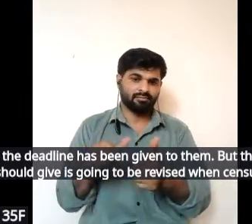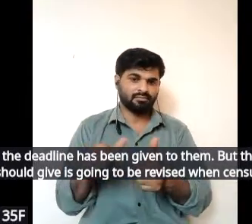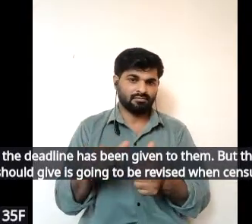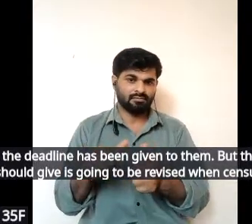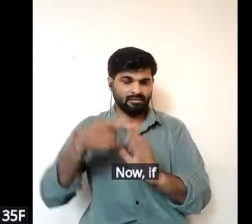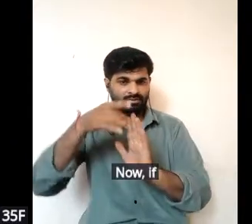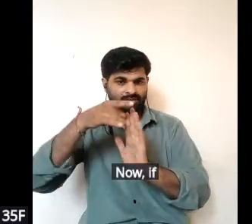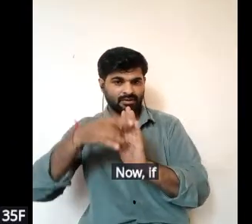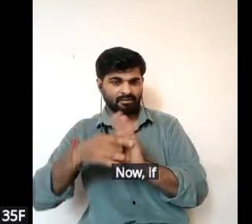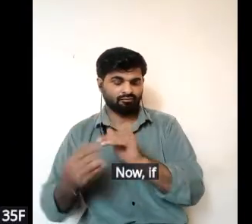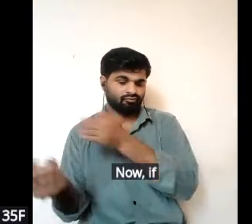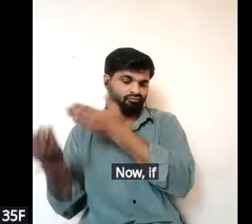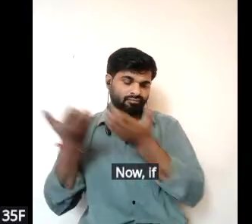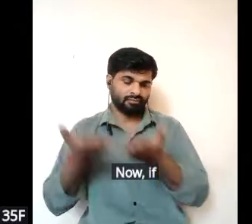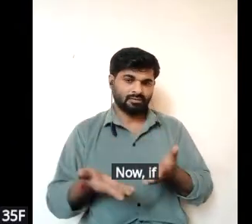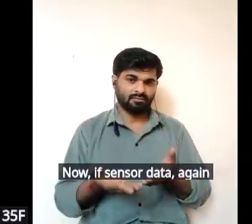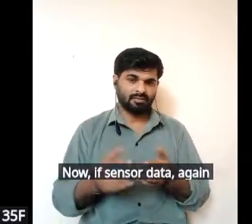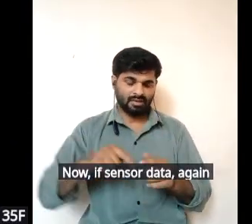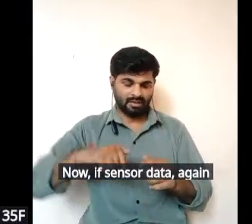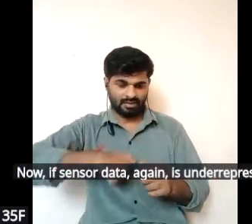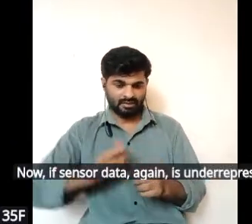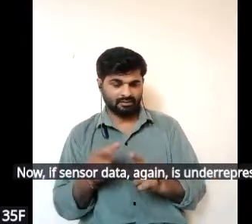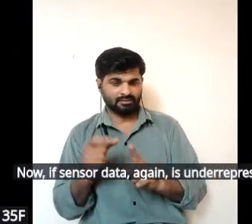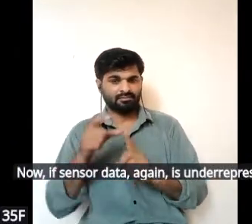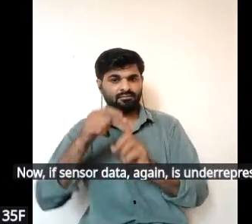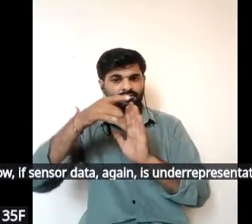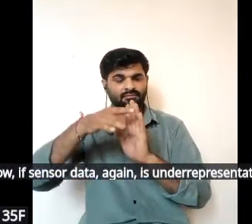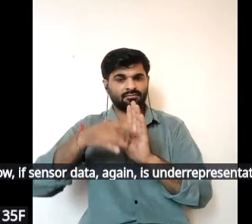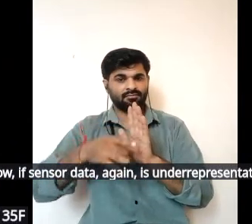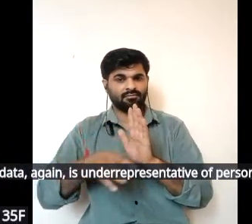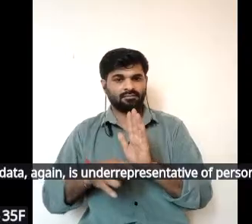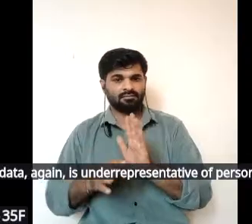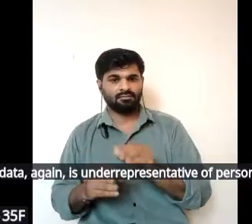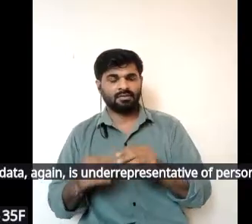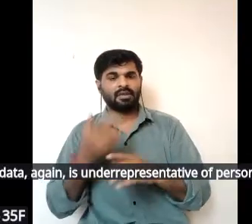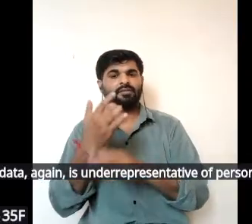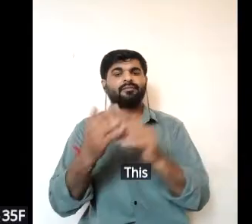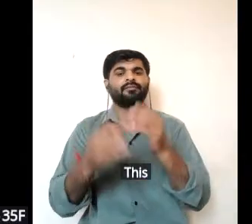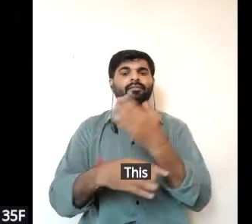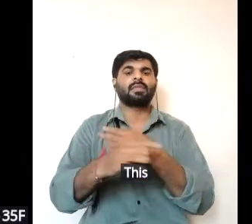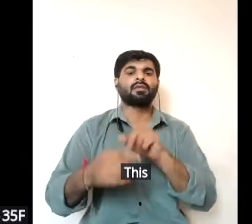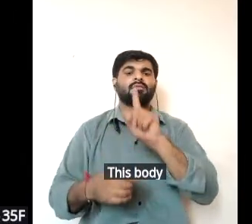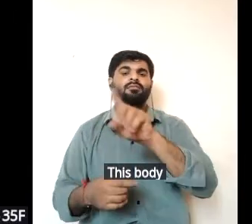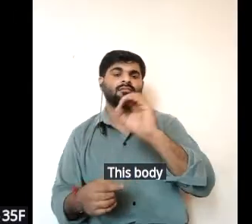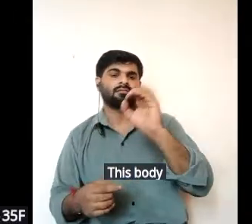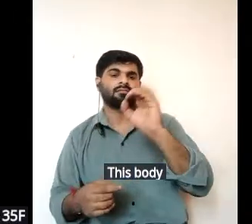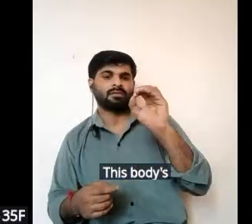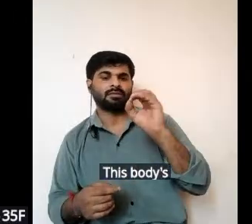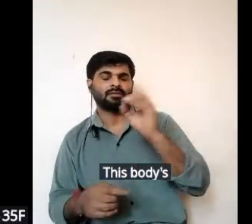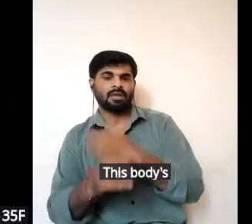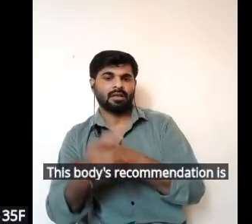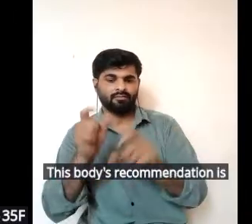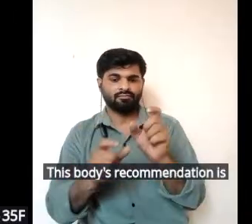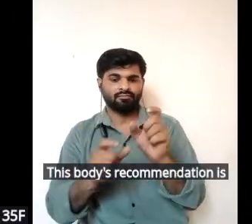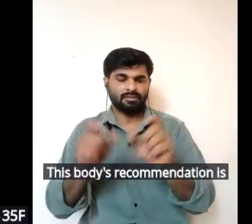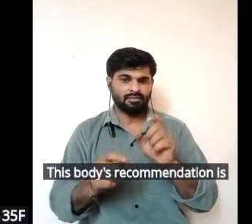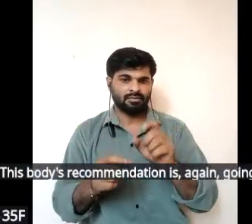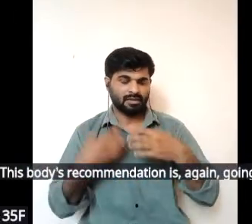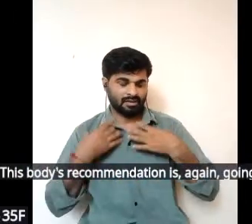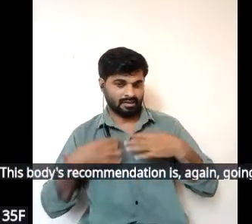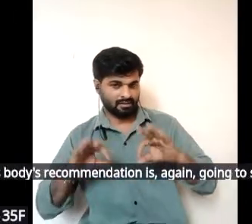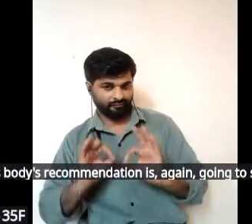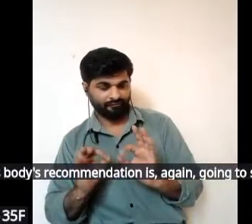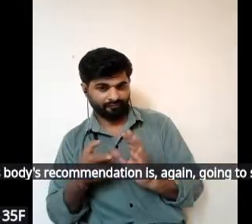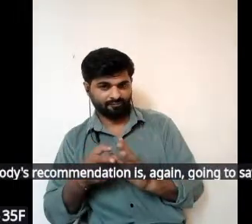Now, if census data again is underrepresentative of persons with disabilities, this body's recommendation is again going to say that